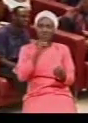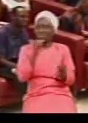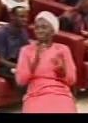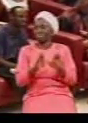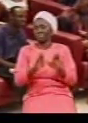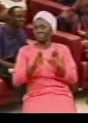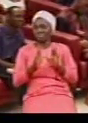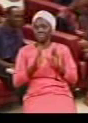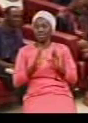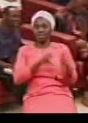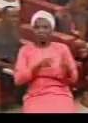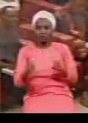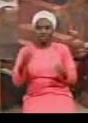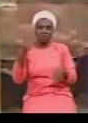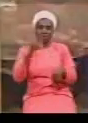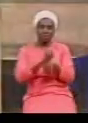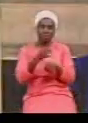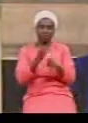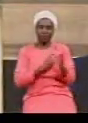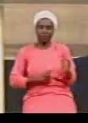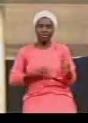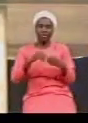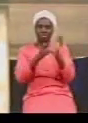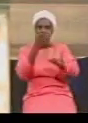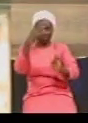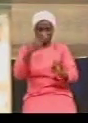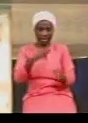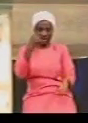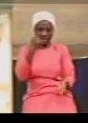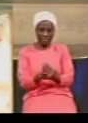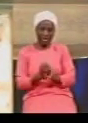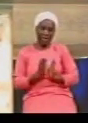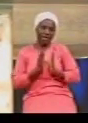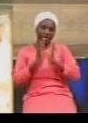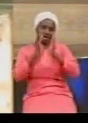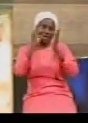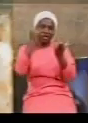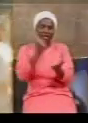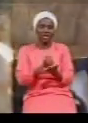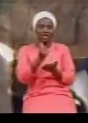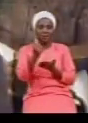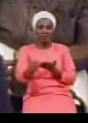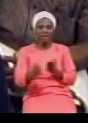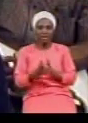the Lord in Jesus' name. I want an amen from the church.